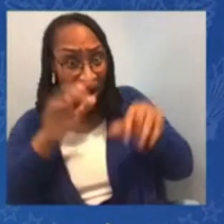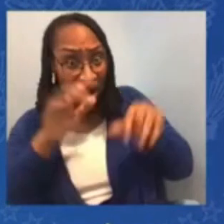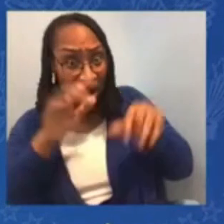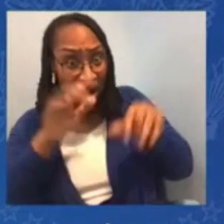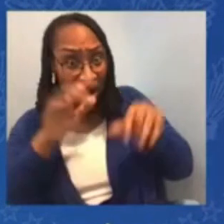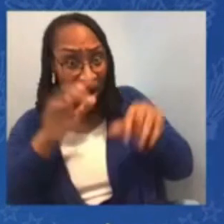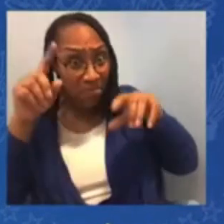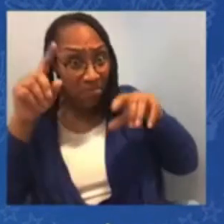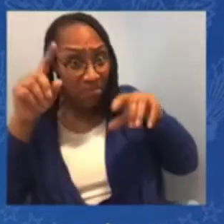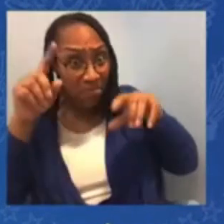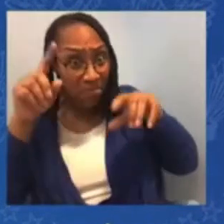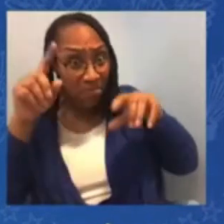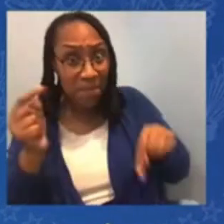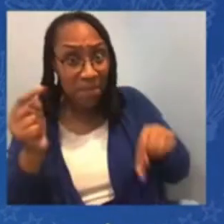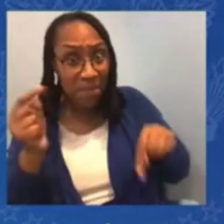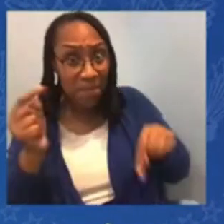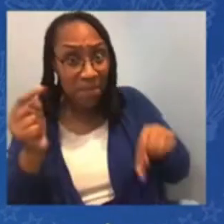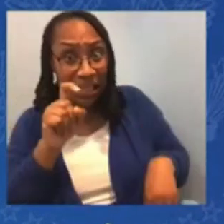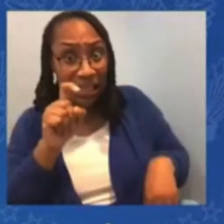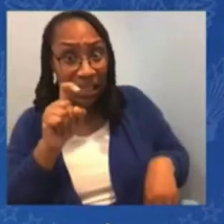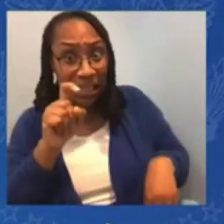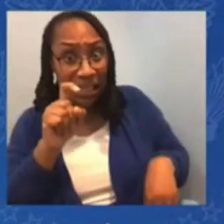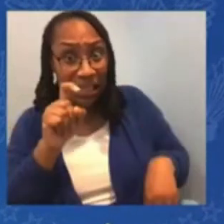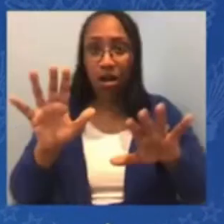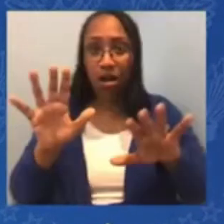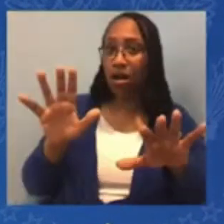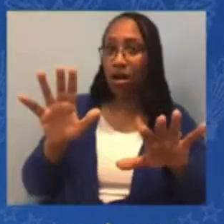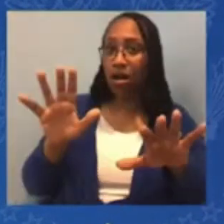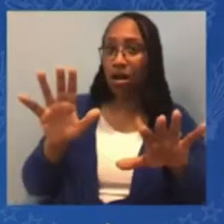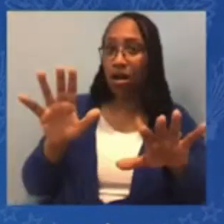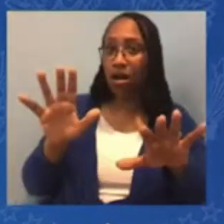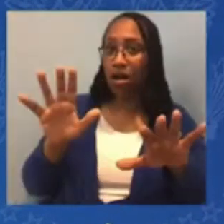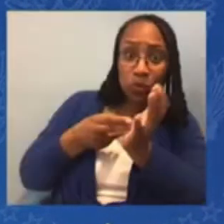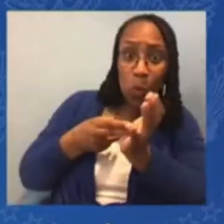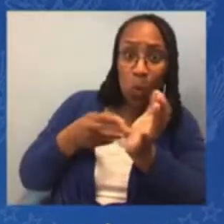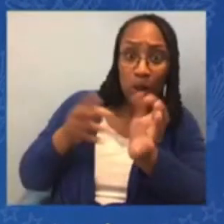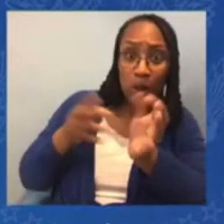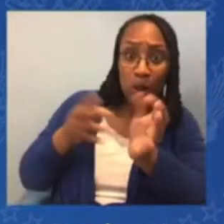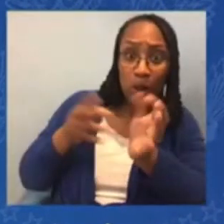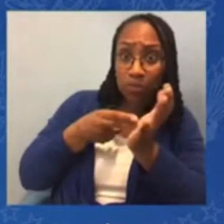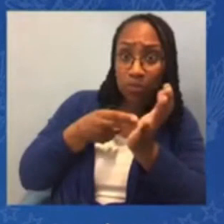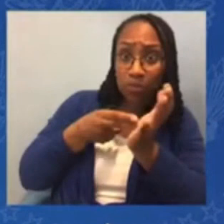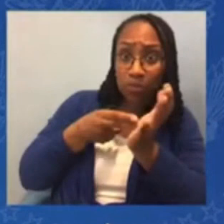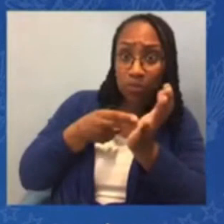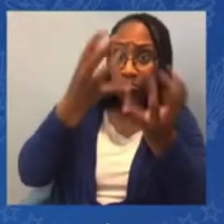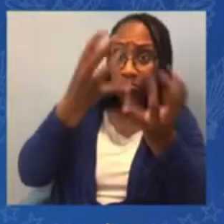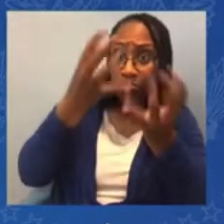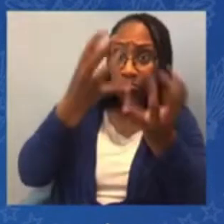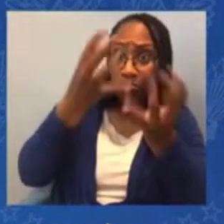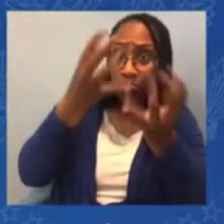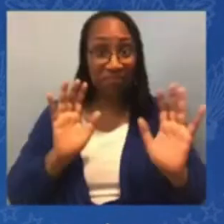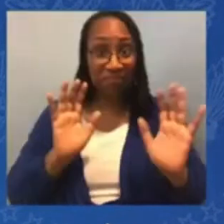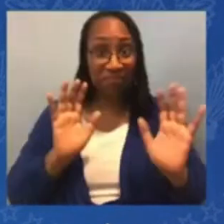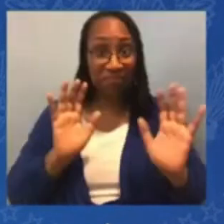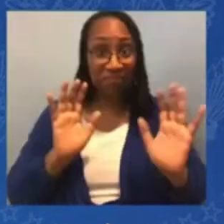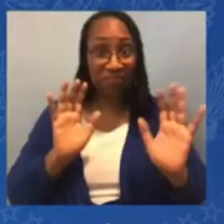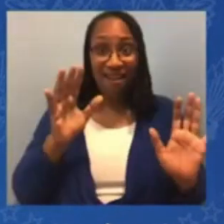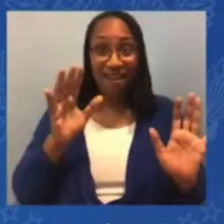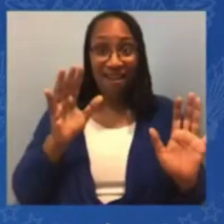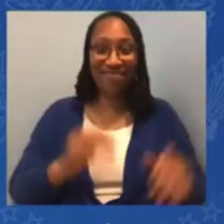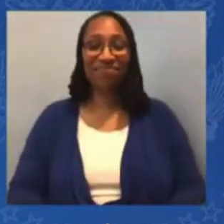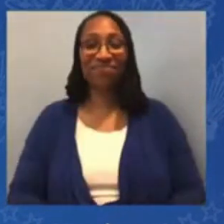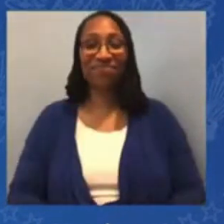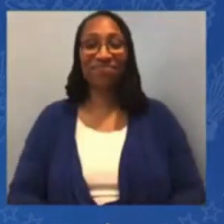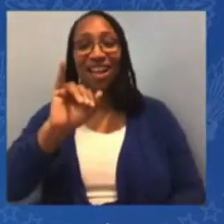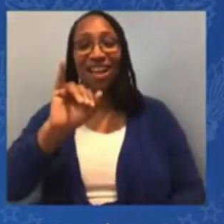That's the truth. Now, don't make a lie. As that scene in the John Wayne movie, don't make me a dog-faced lying pony